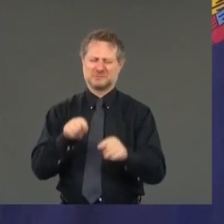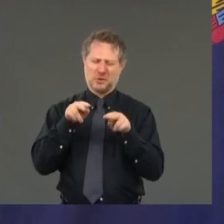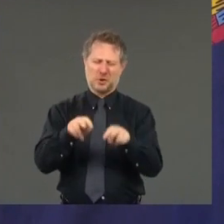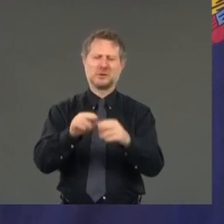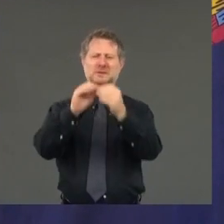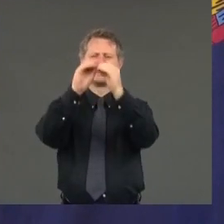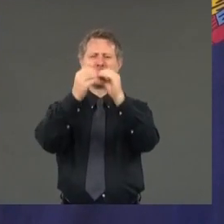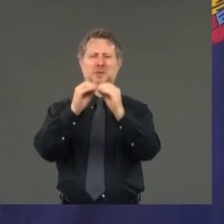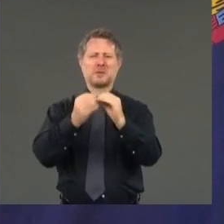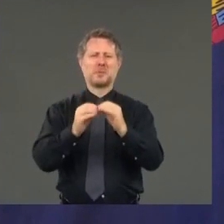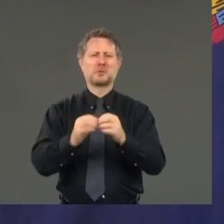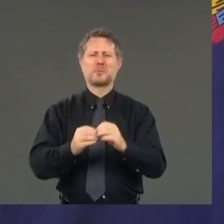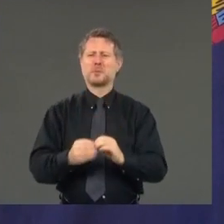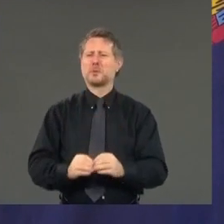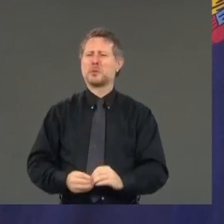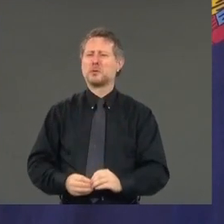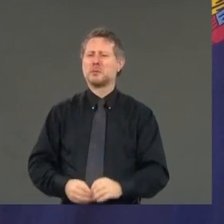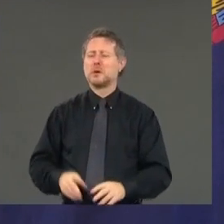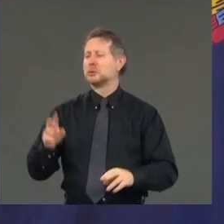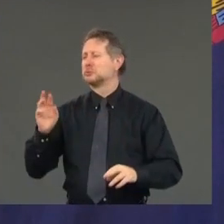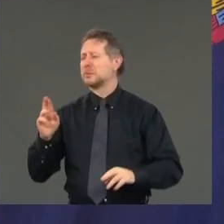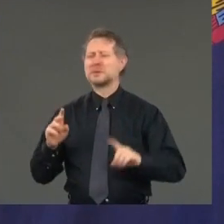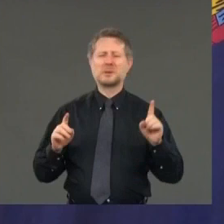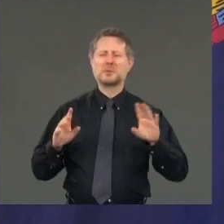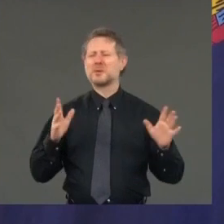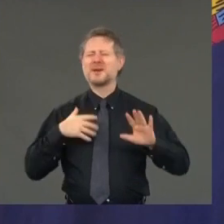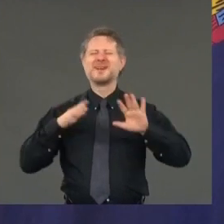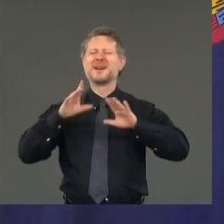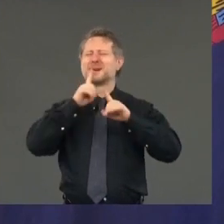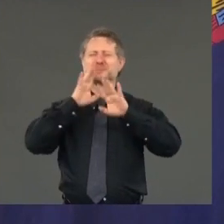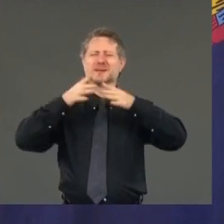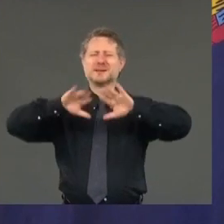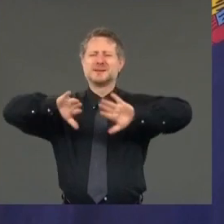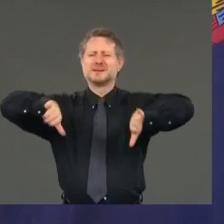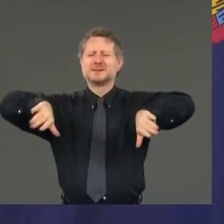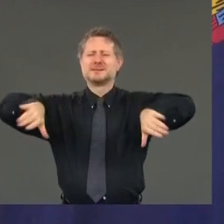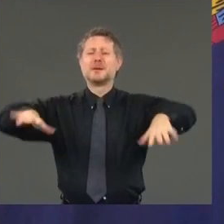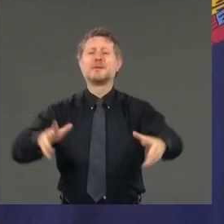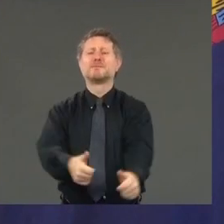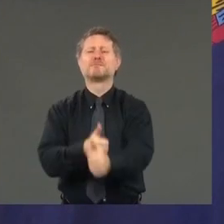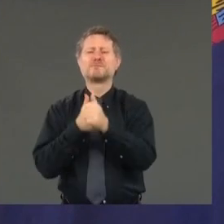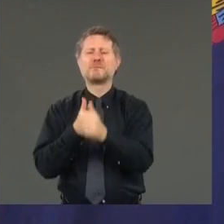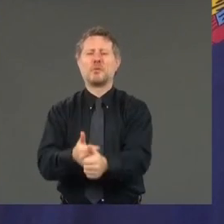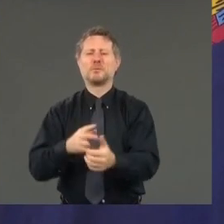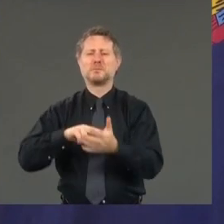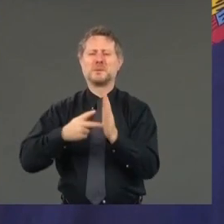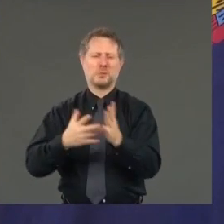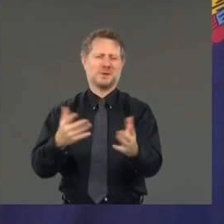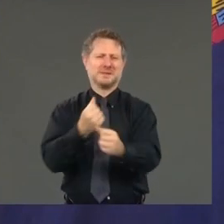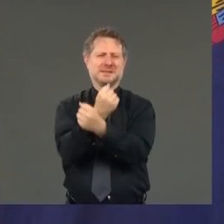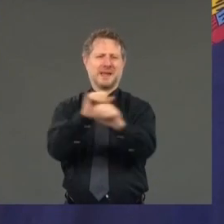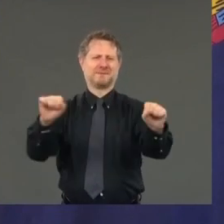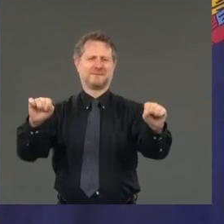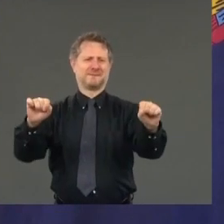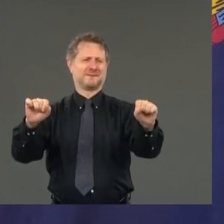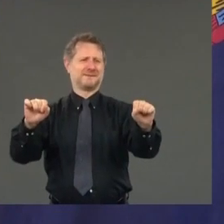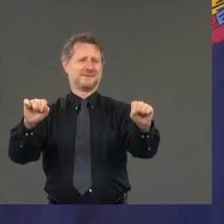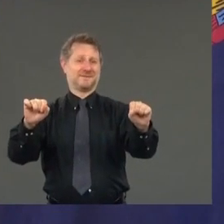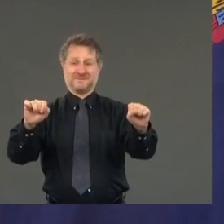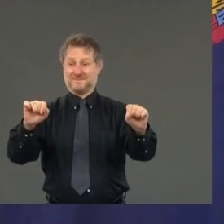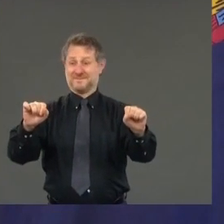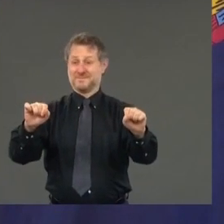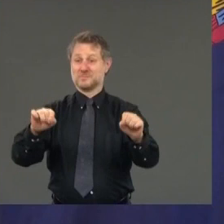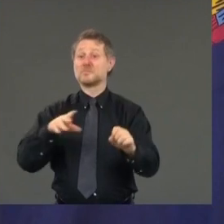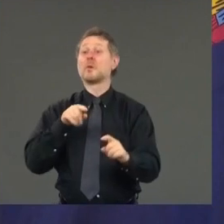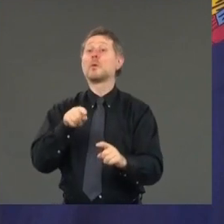here. And safe is safe. You know, what's safe for your health in New